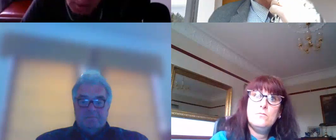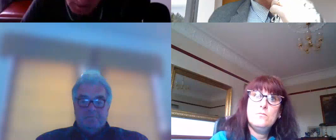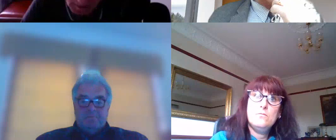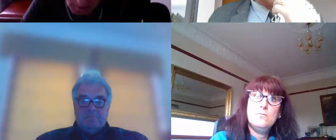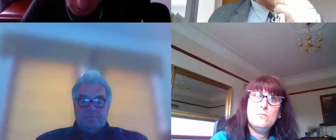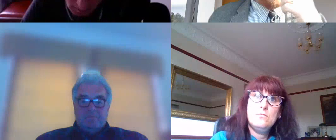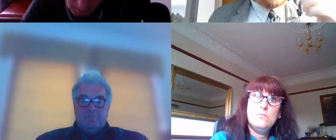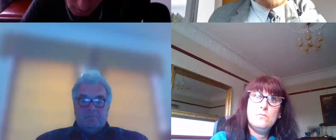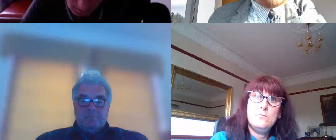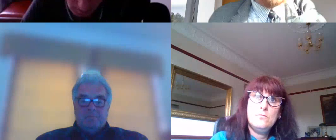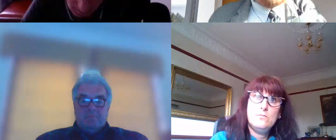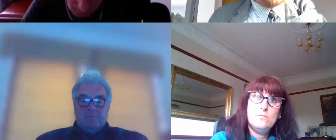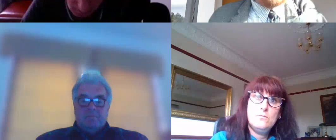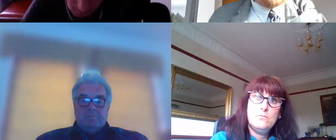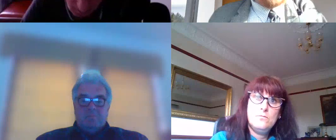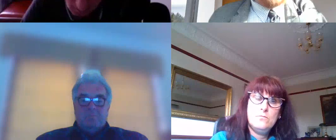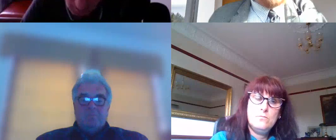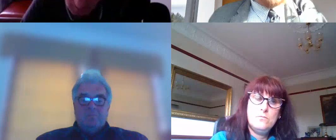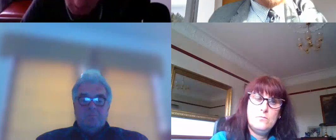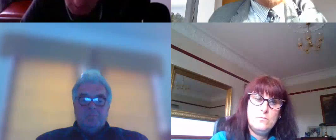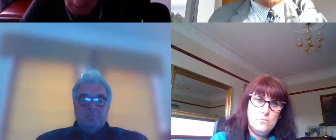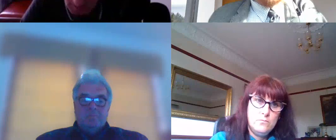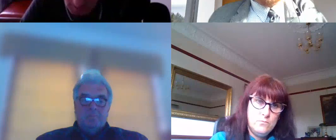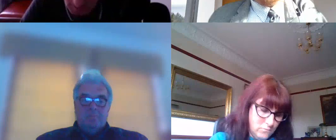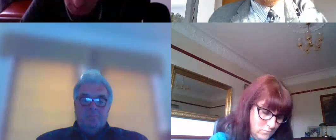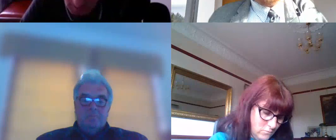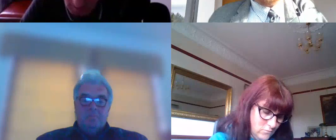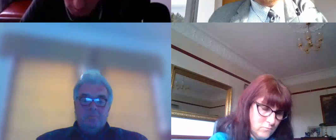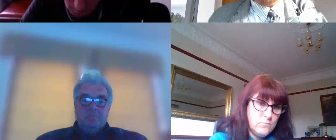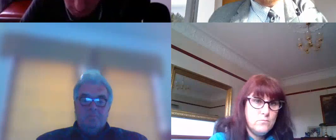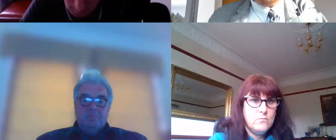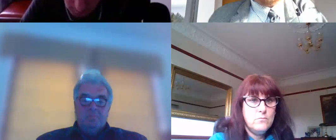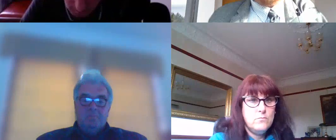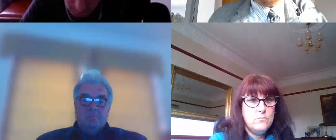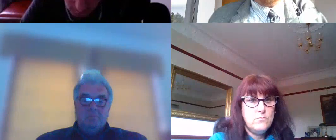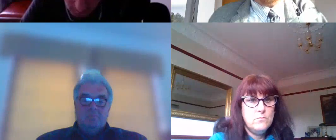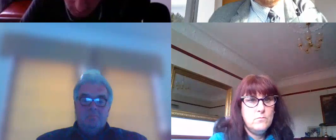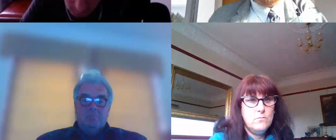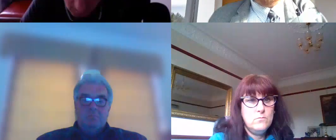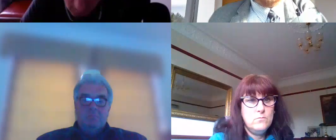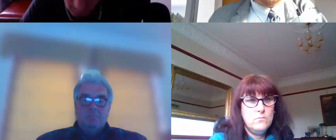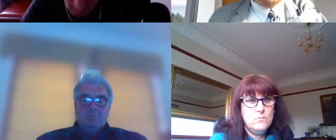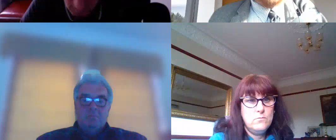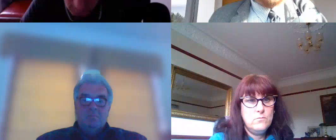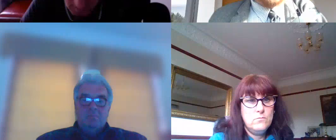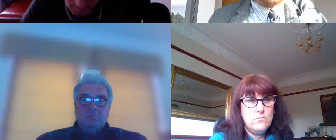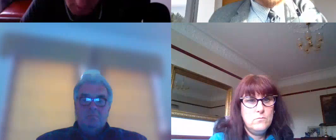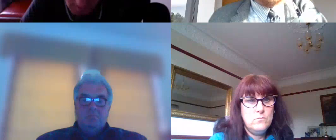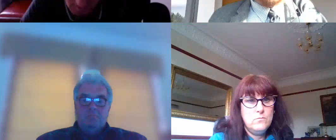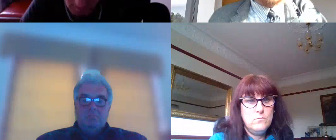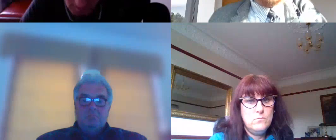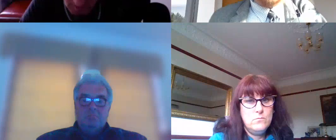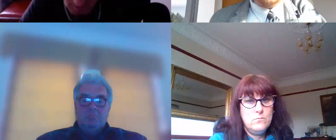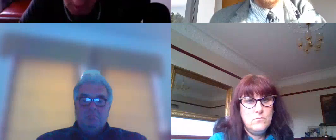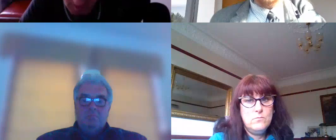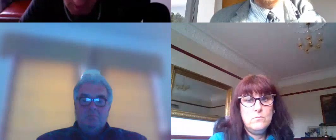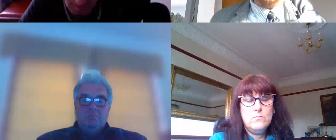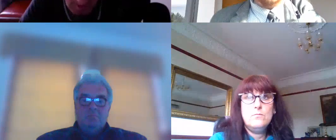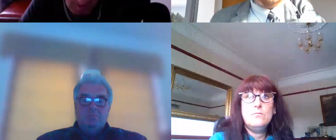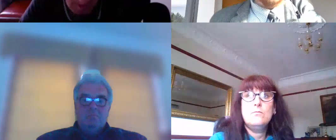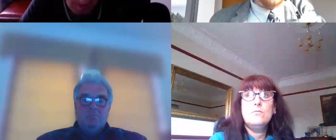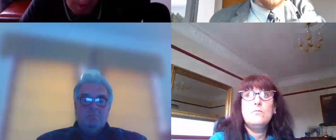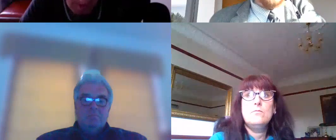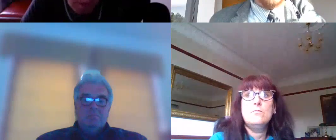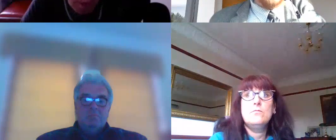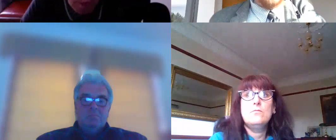of South Lanarkshire, or is there a separate equivalent in the afternoon for the wards that weren't counted in the